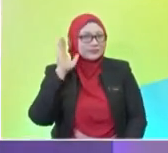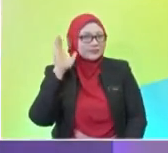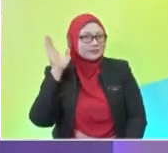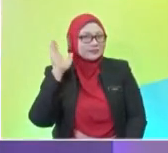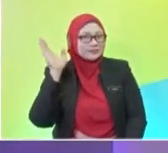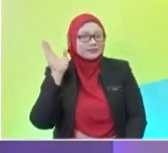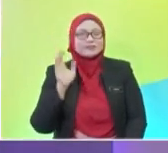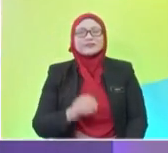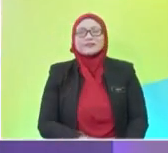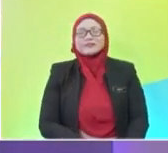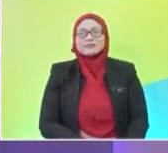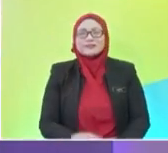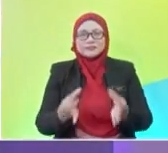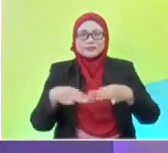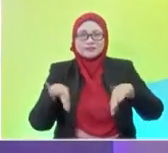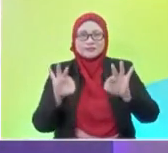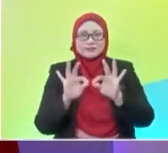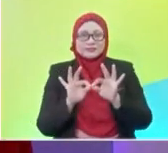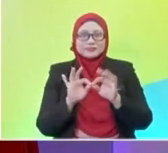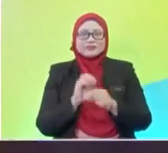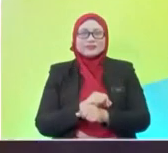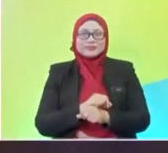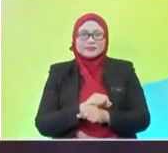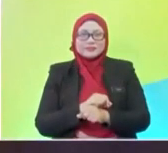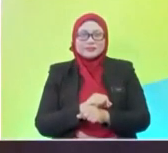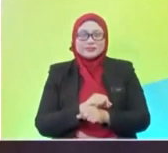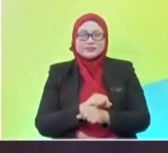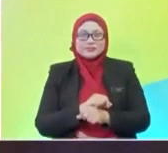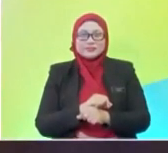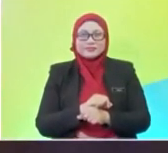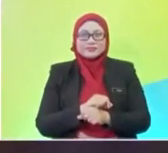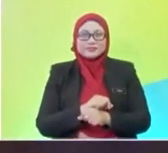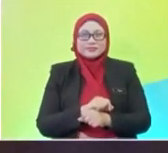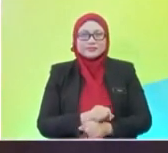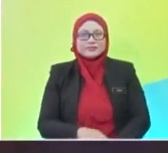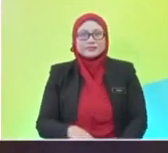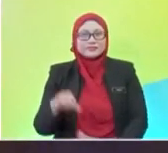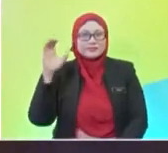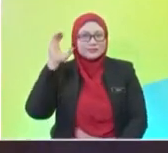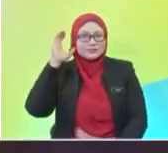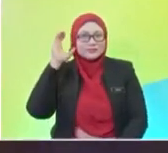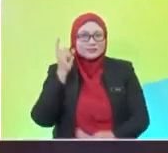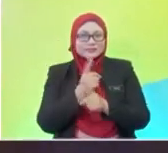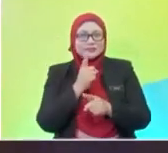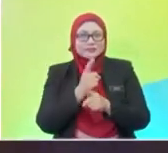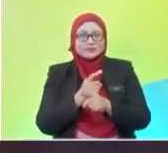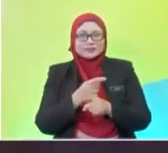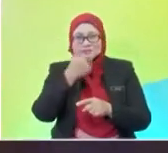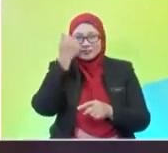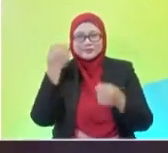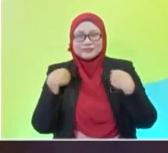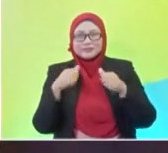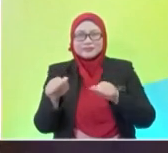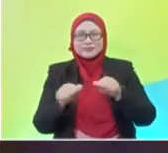a story to tell. Okay, everyone, listen closely. Yes. Because we will be having some activities after this, right? Yes. Okay,